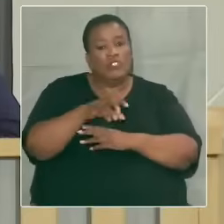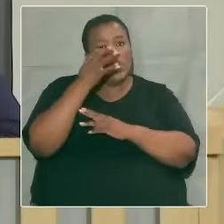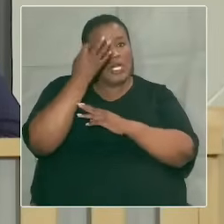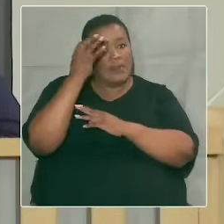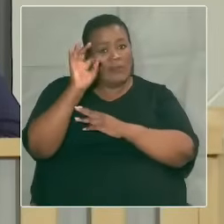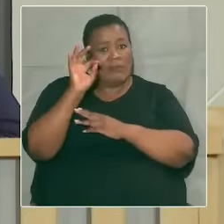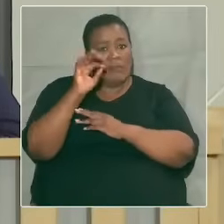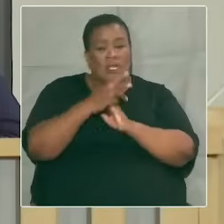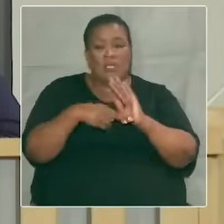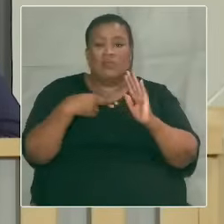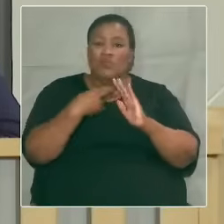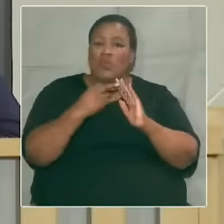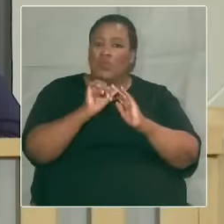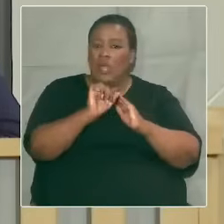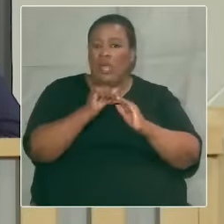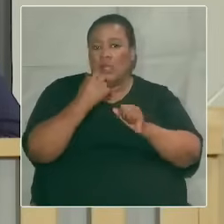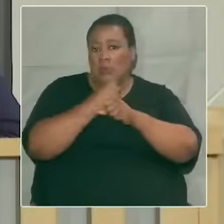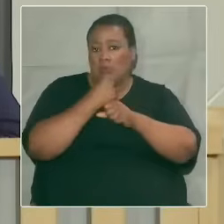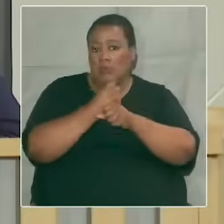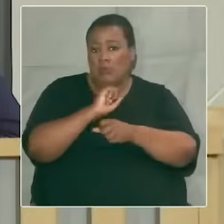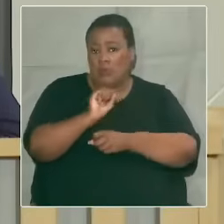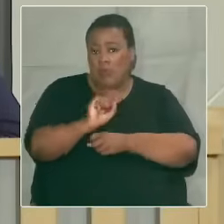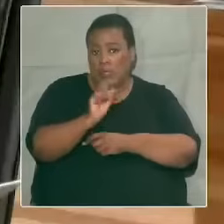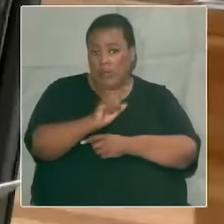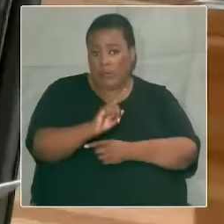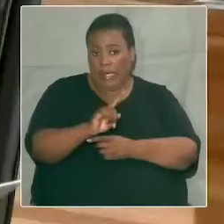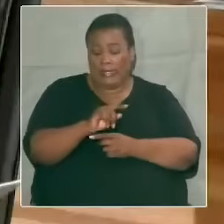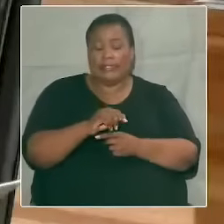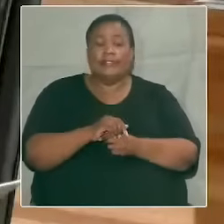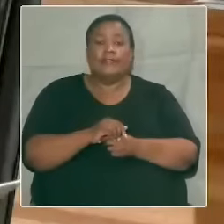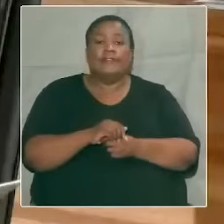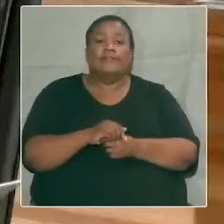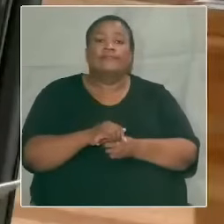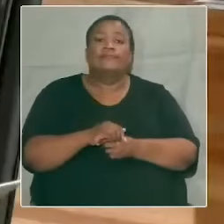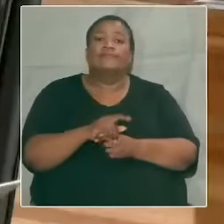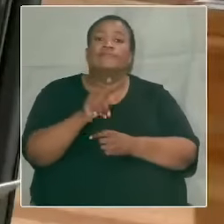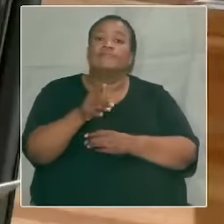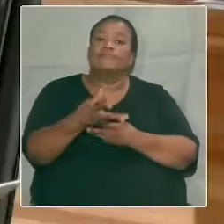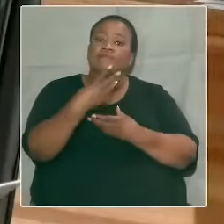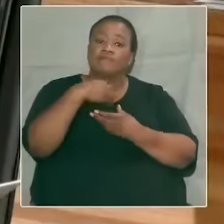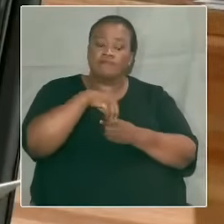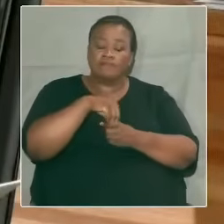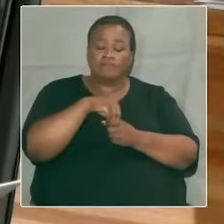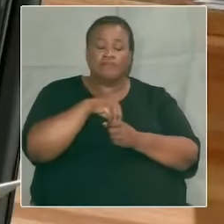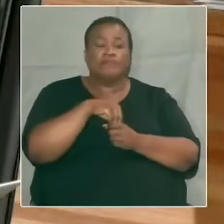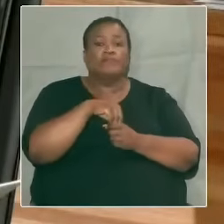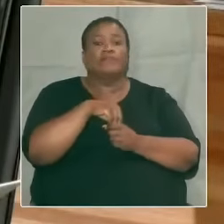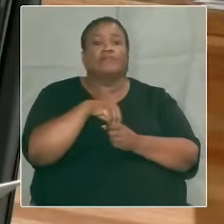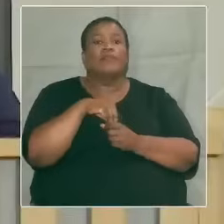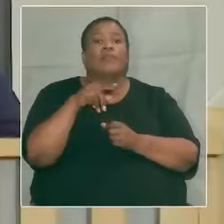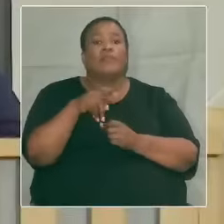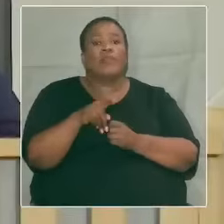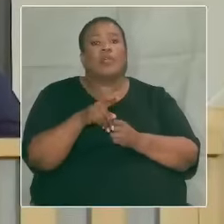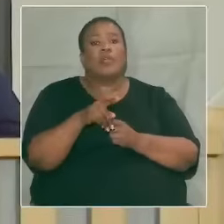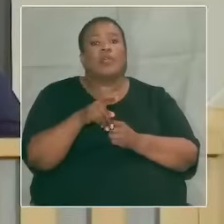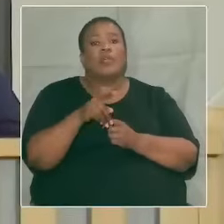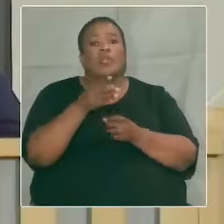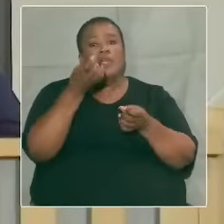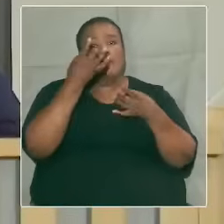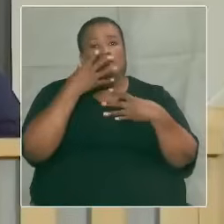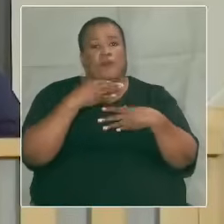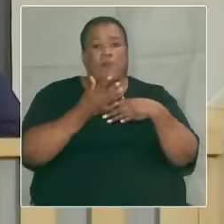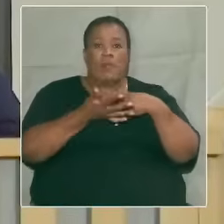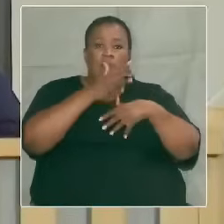was also part, which they communicated their priorities, their requirements, priorities,